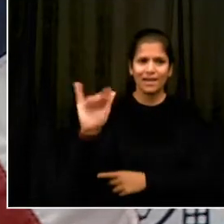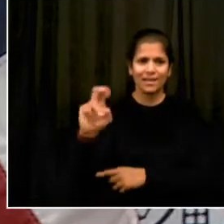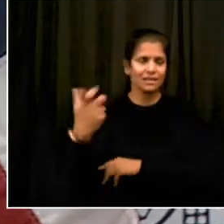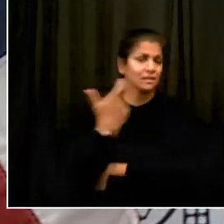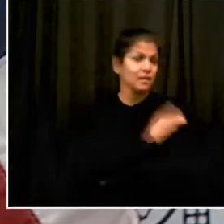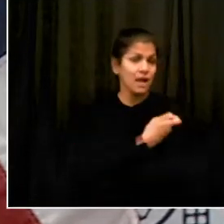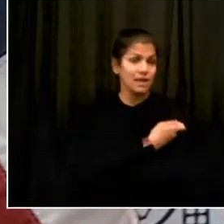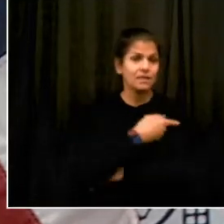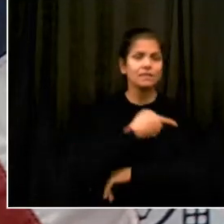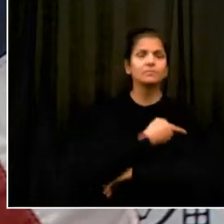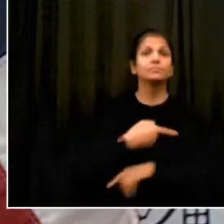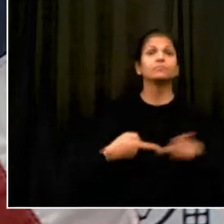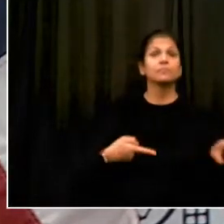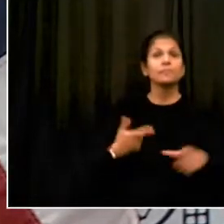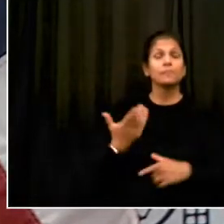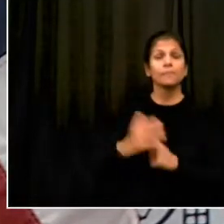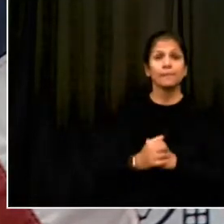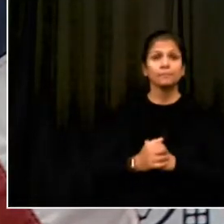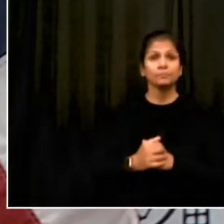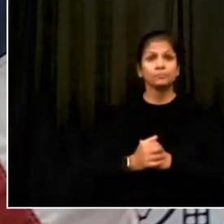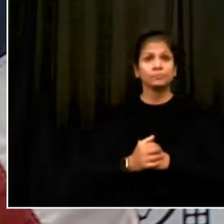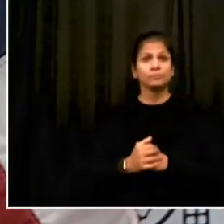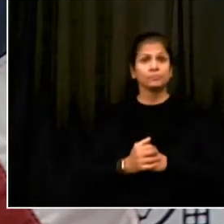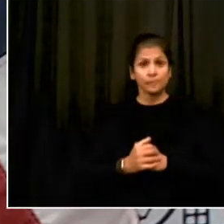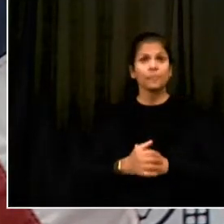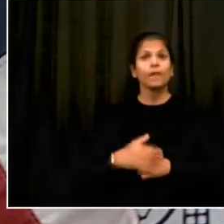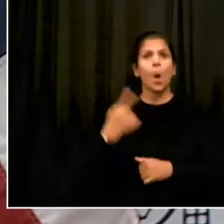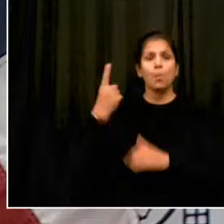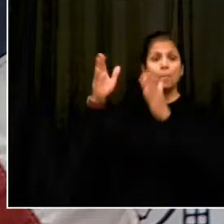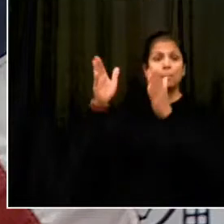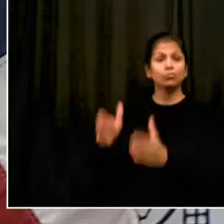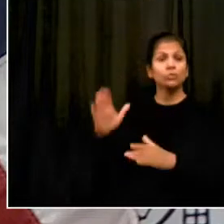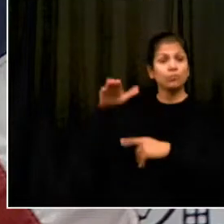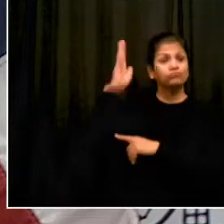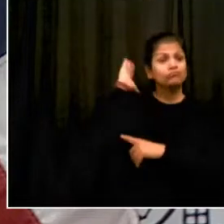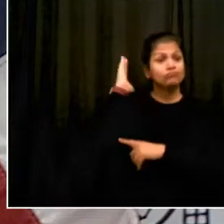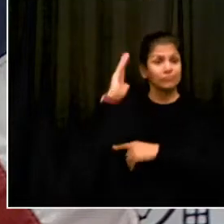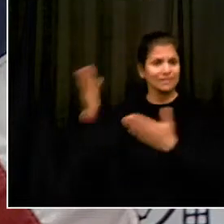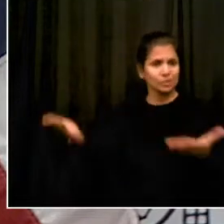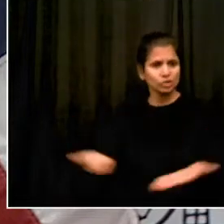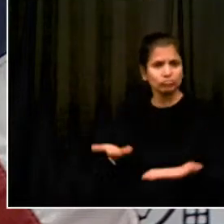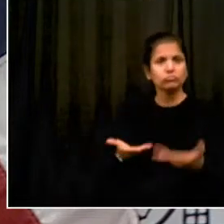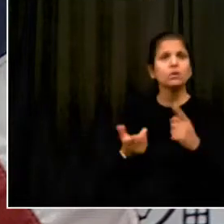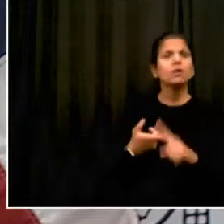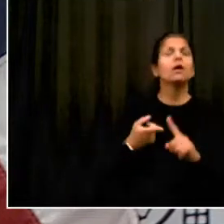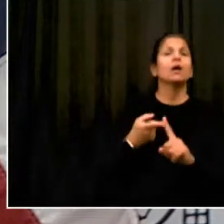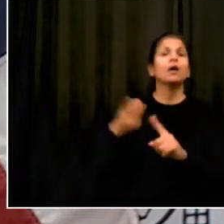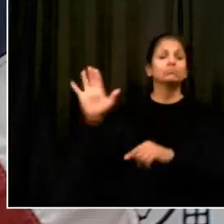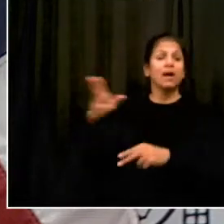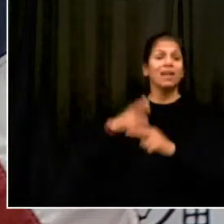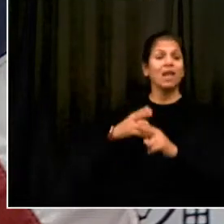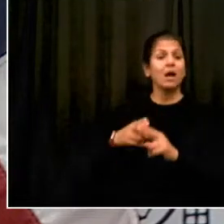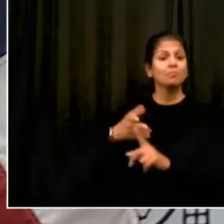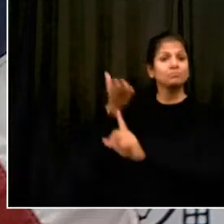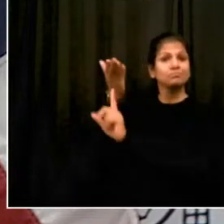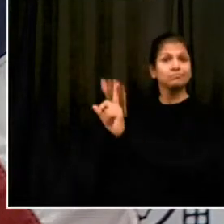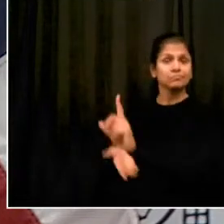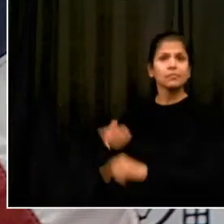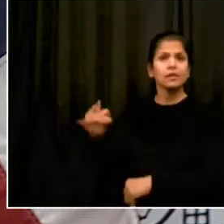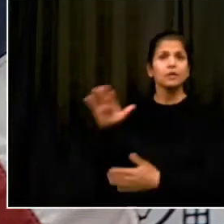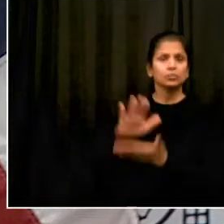work. Someone who believed from the beginning that we could reopen the nation's largest school system and has been a strong voice